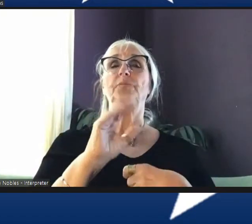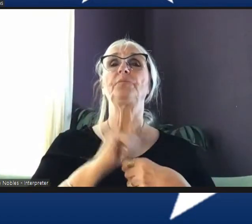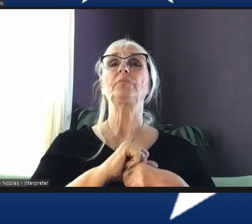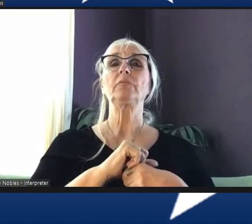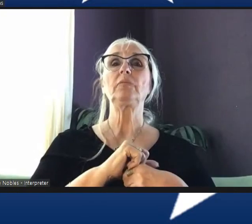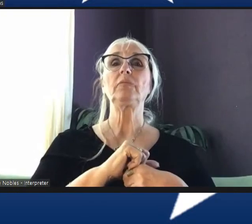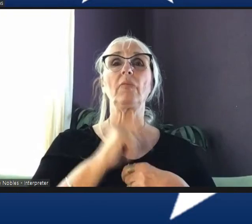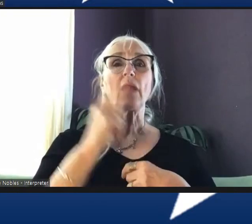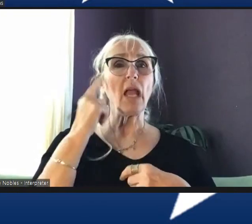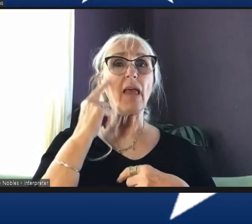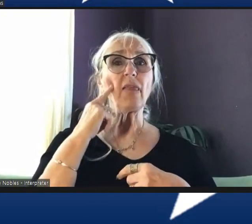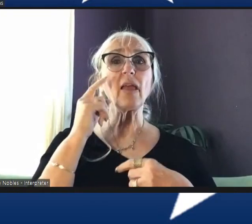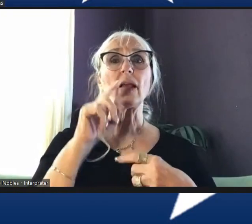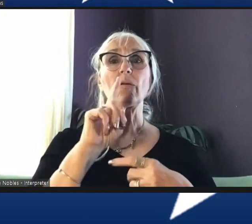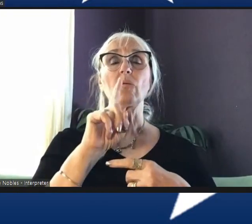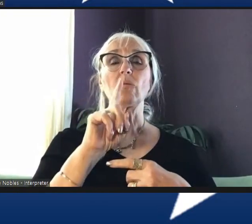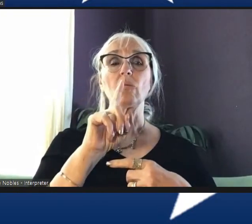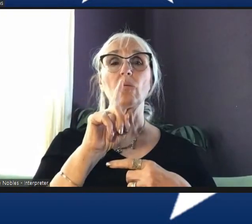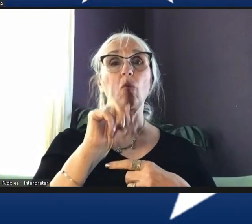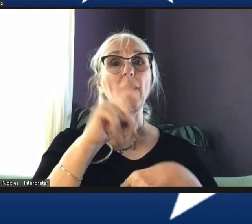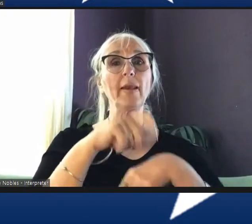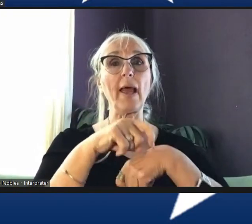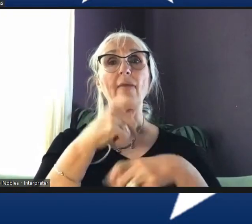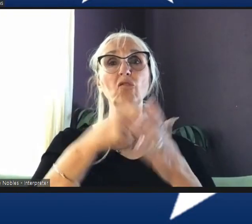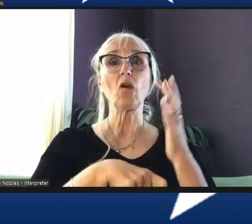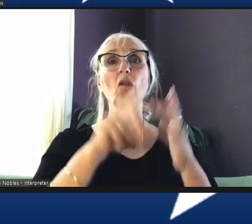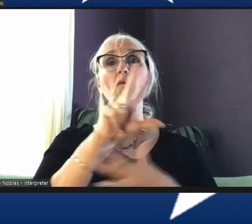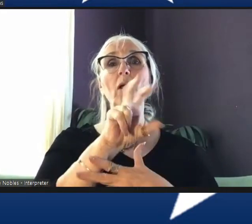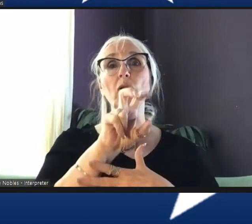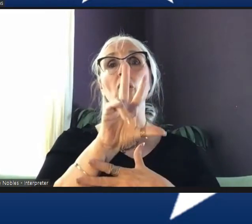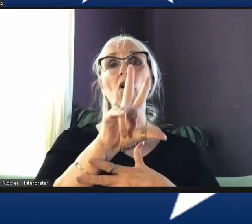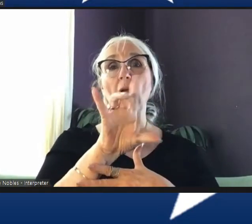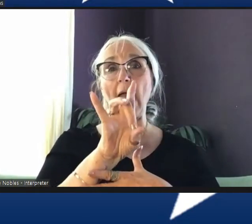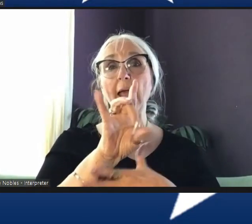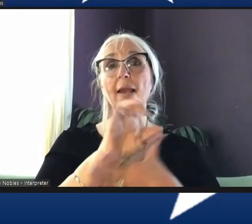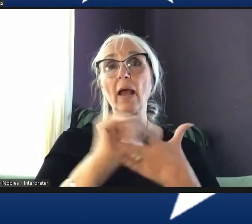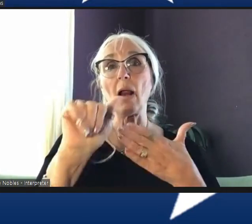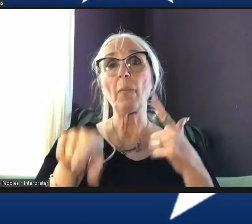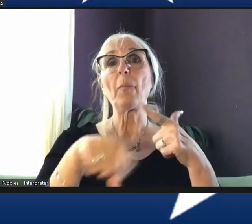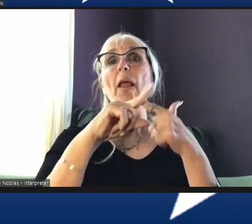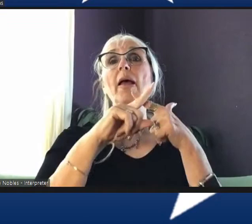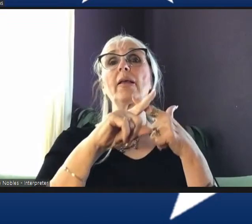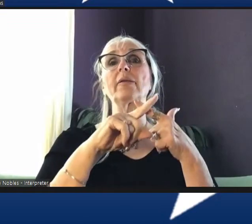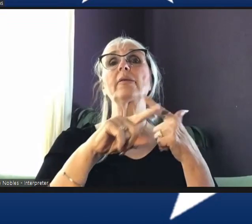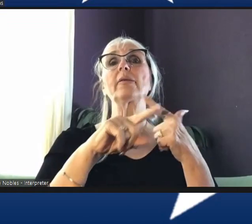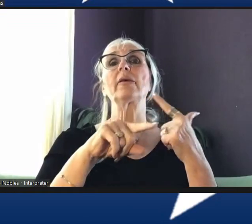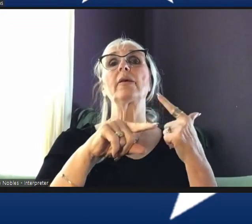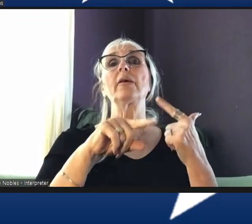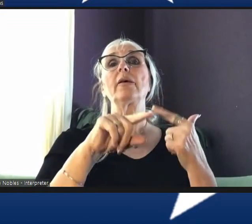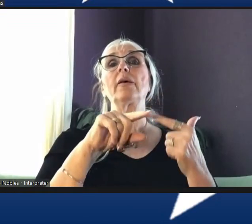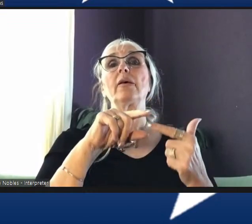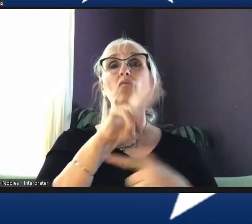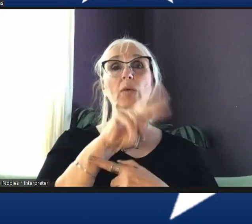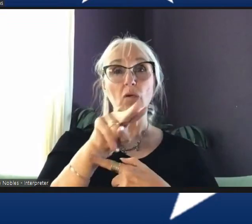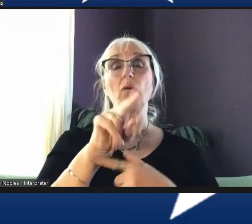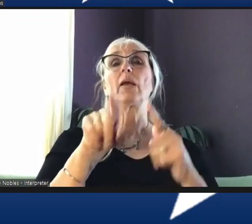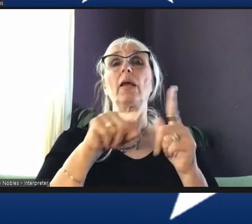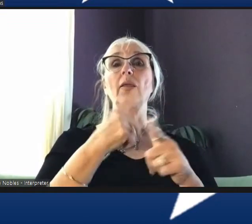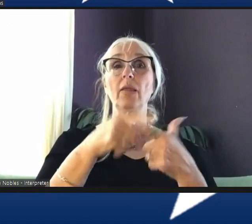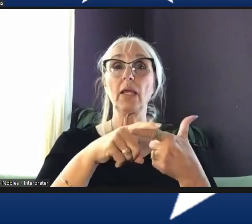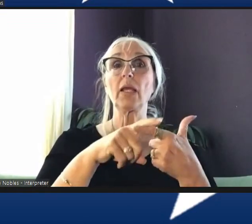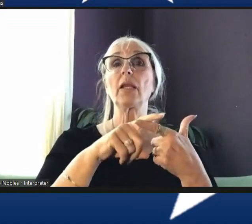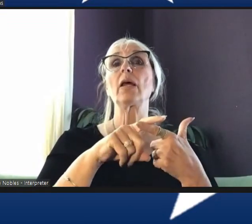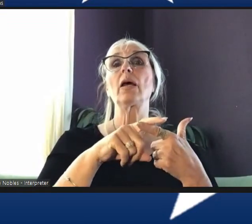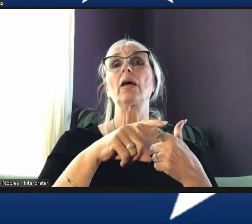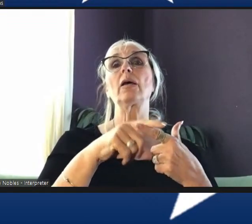think the one-time charge is $338 plus the shipping of 22. And then there will be the recurring